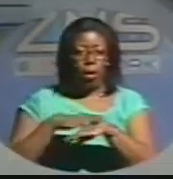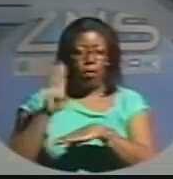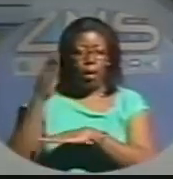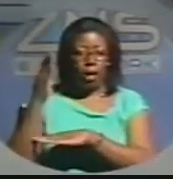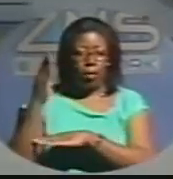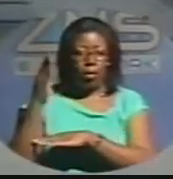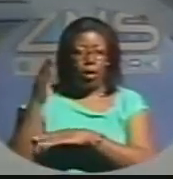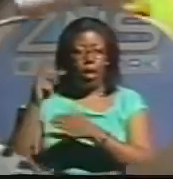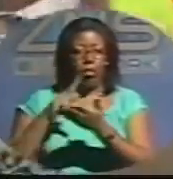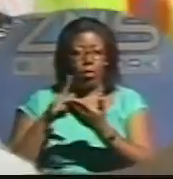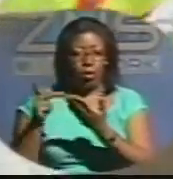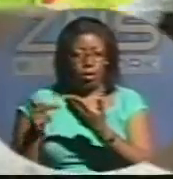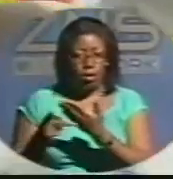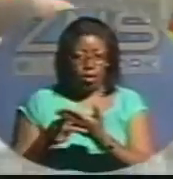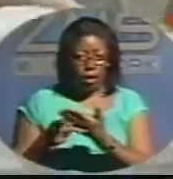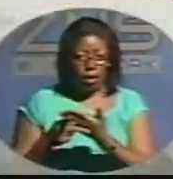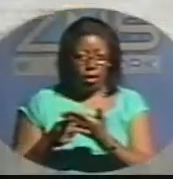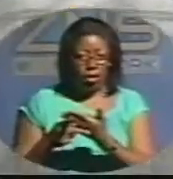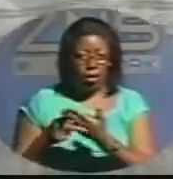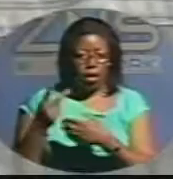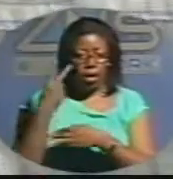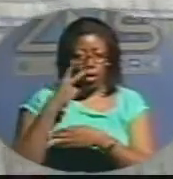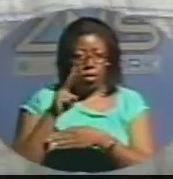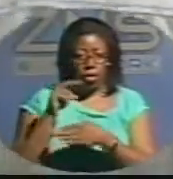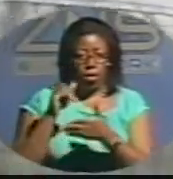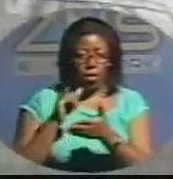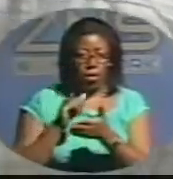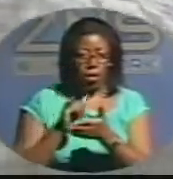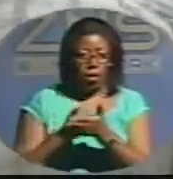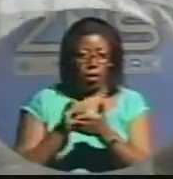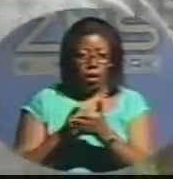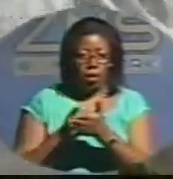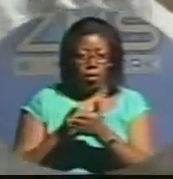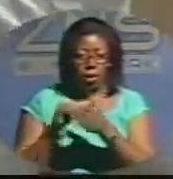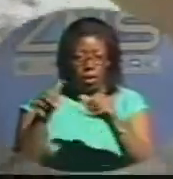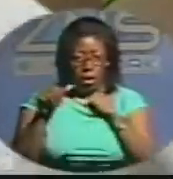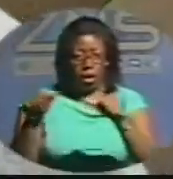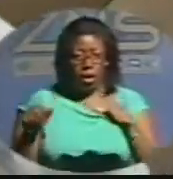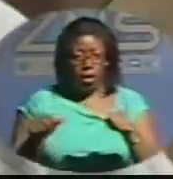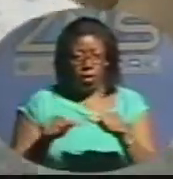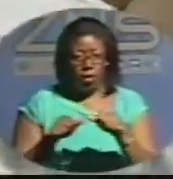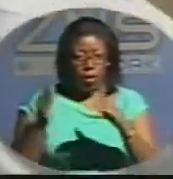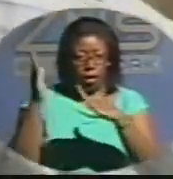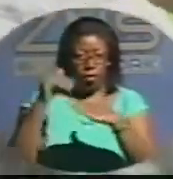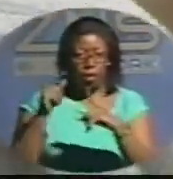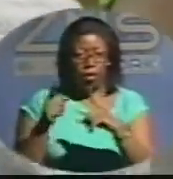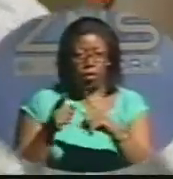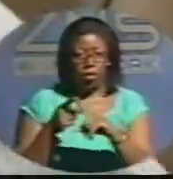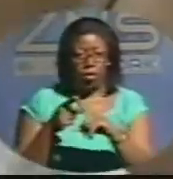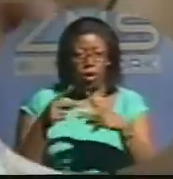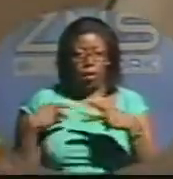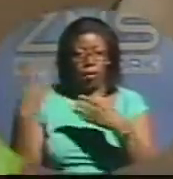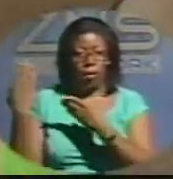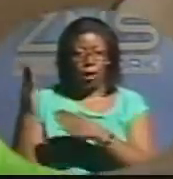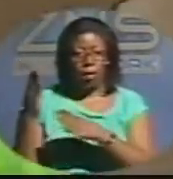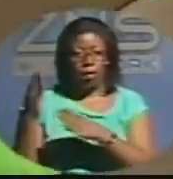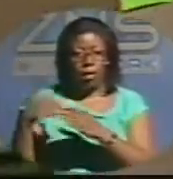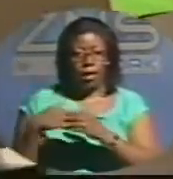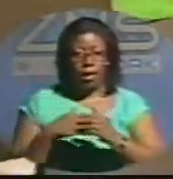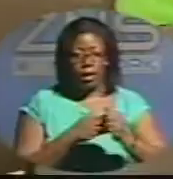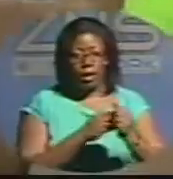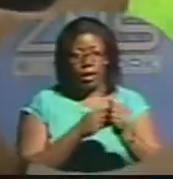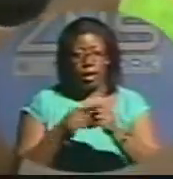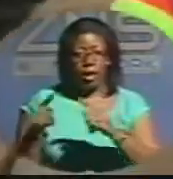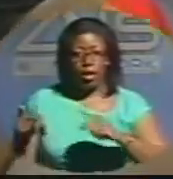The group viewed ongoing construction at the West Bay Street site for the mega resort project that is expected to position the Bahamas as a leading